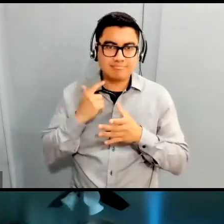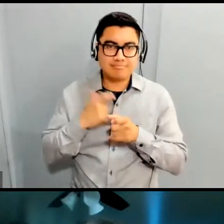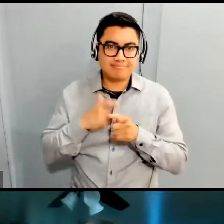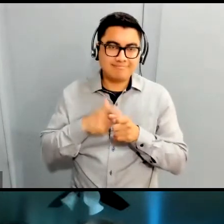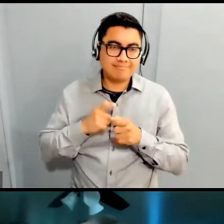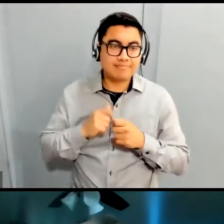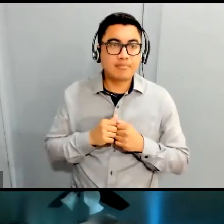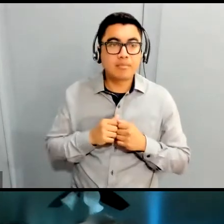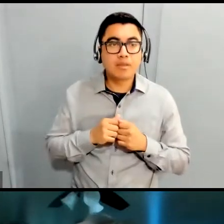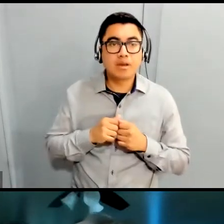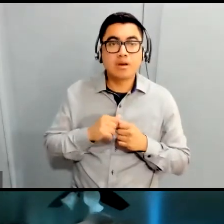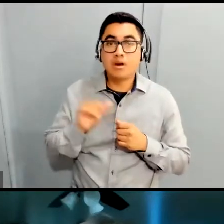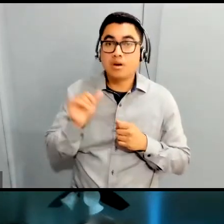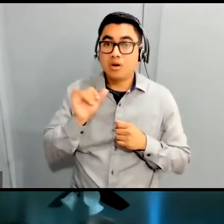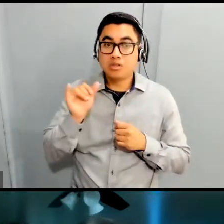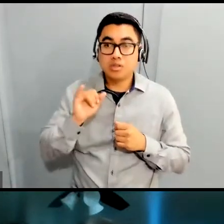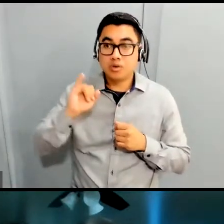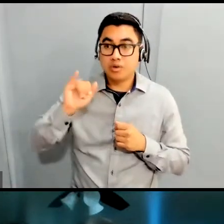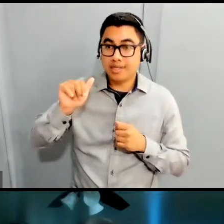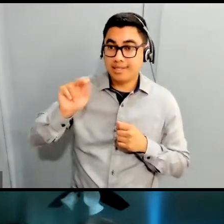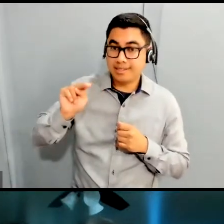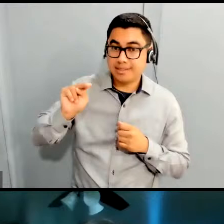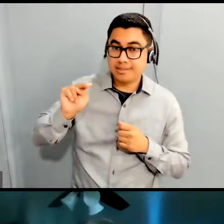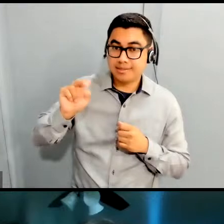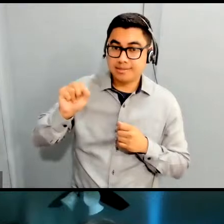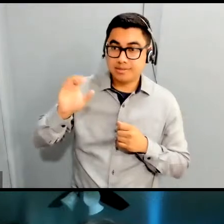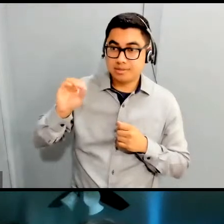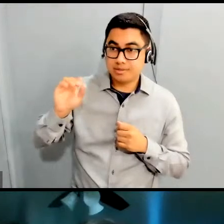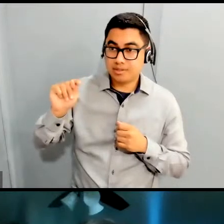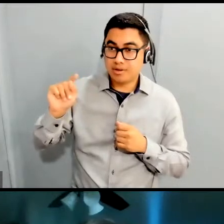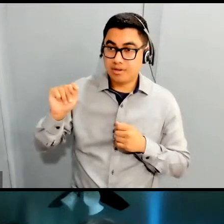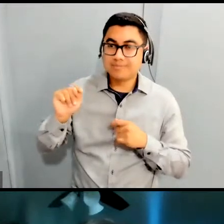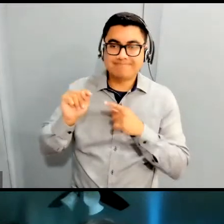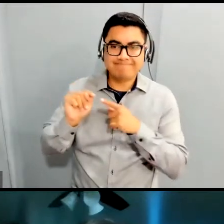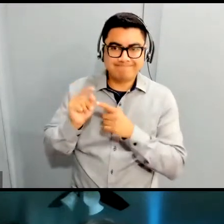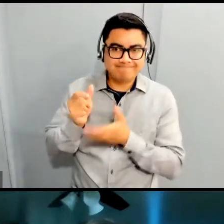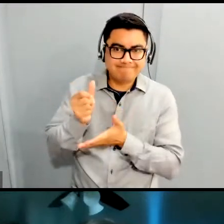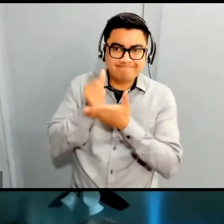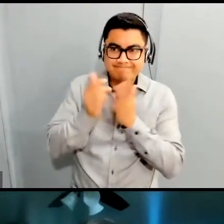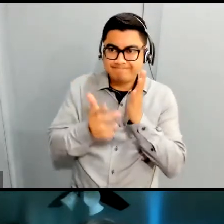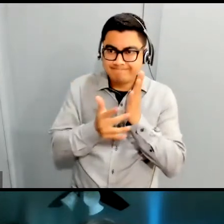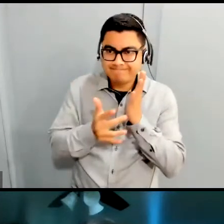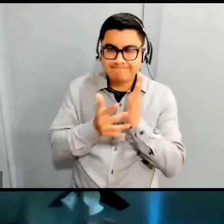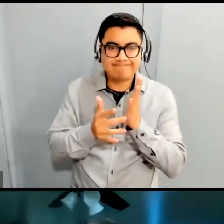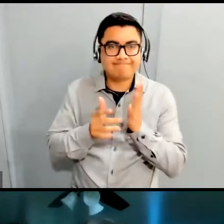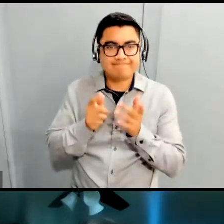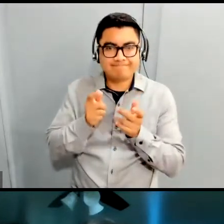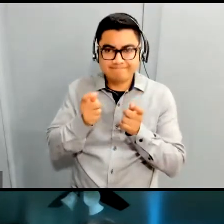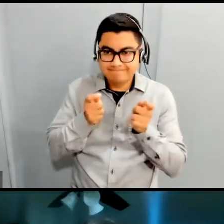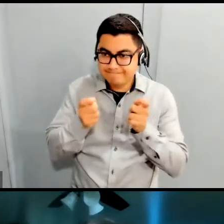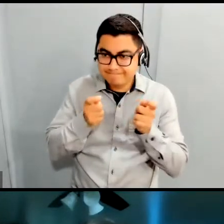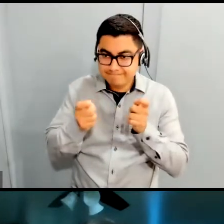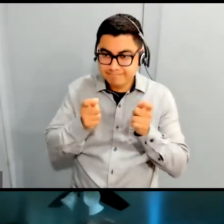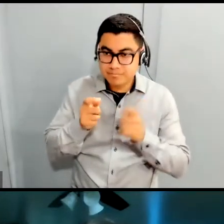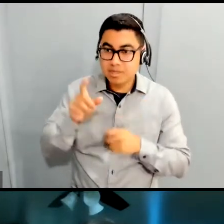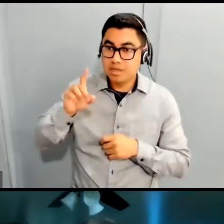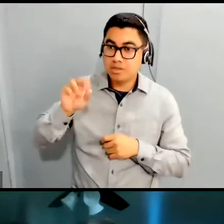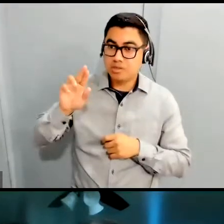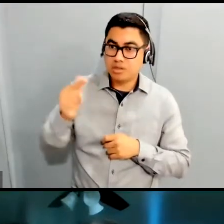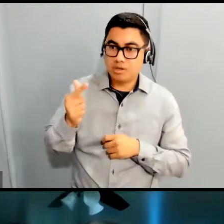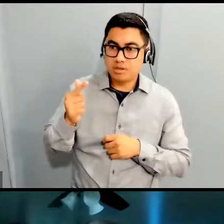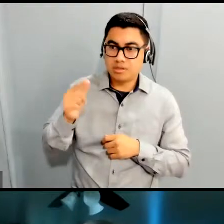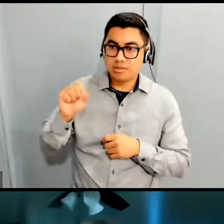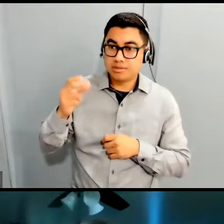Spanish. We have Ian Scott, who is running our technology. Doug Schald, our communications officer, who will